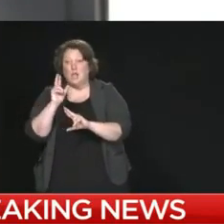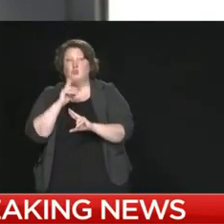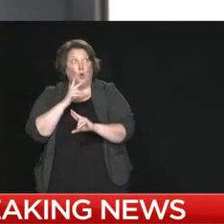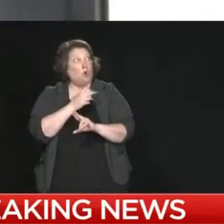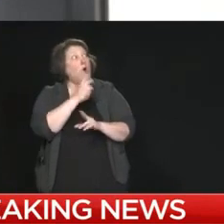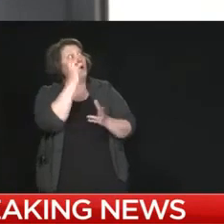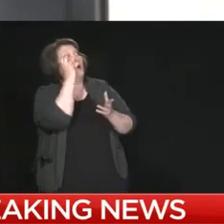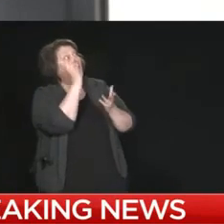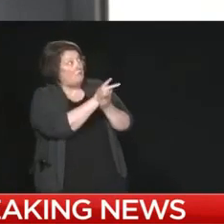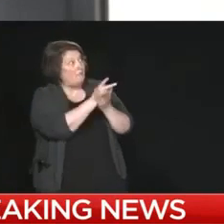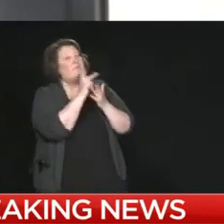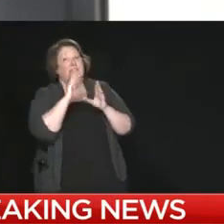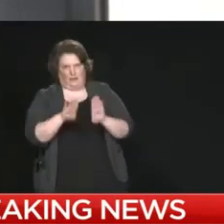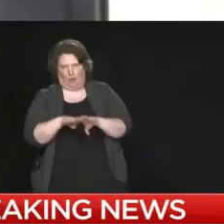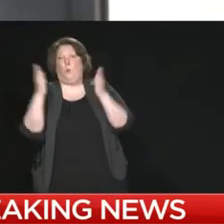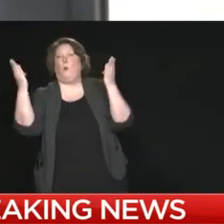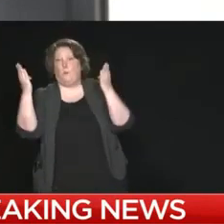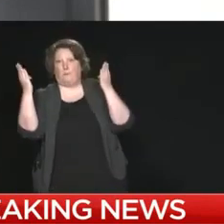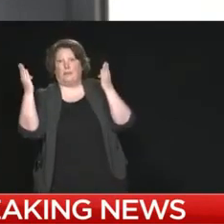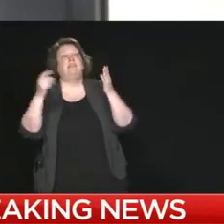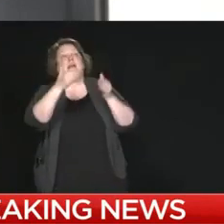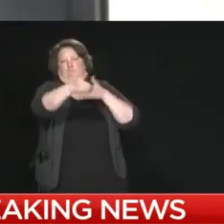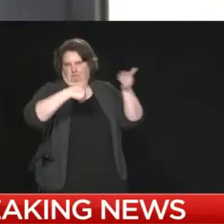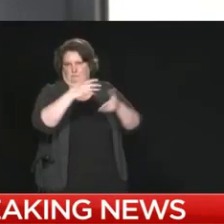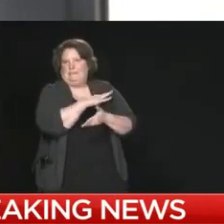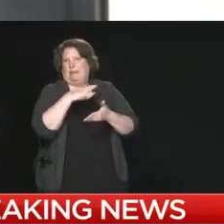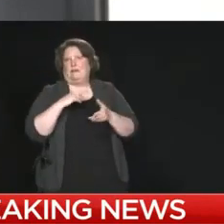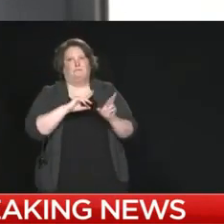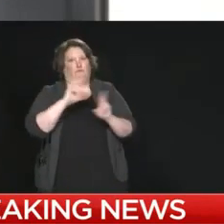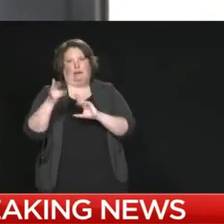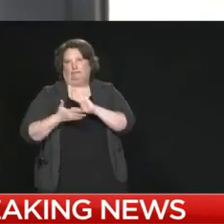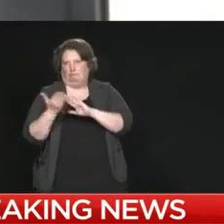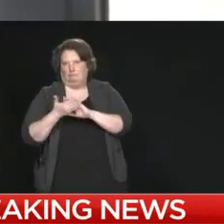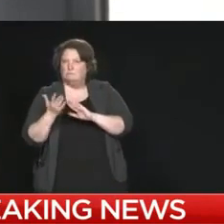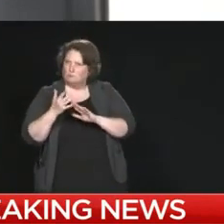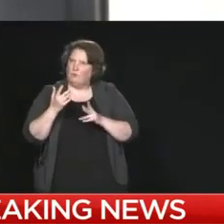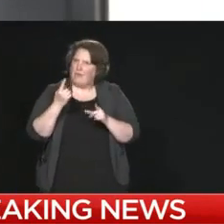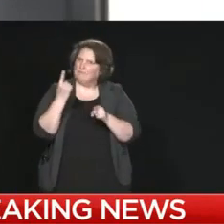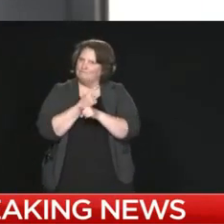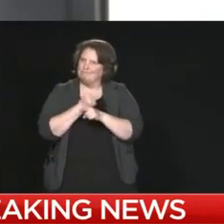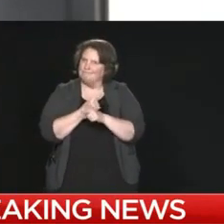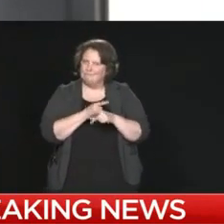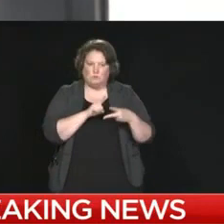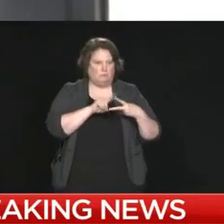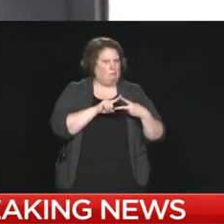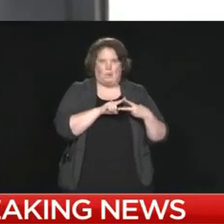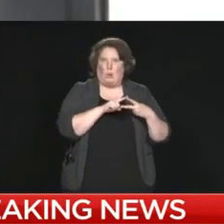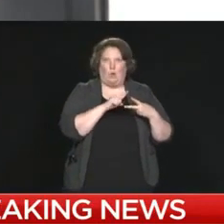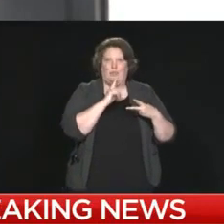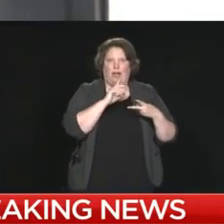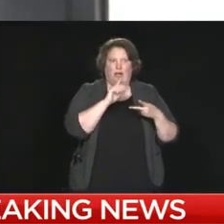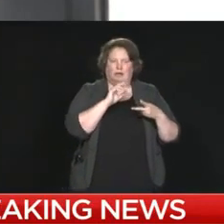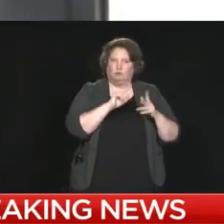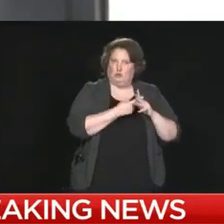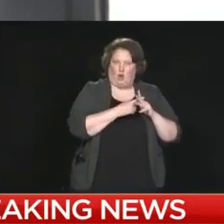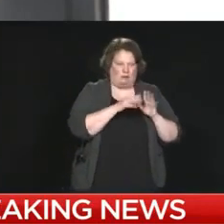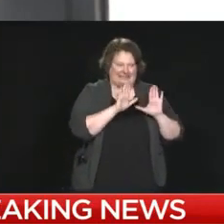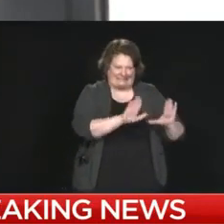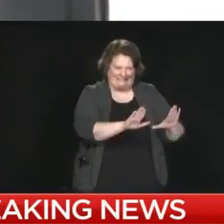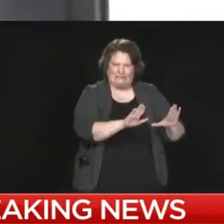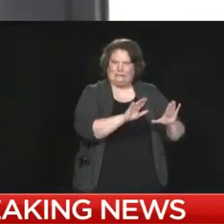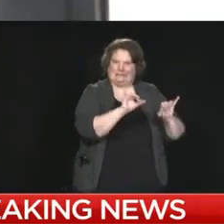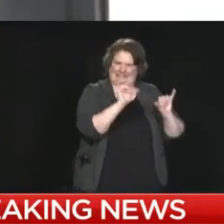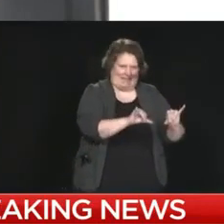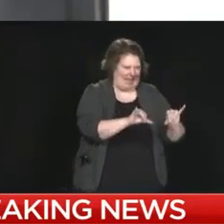reopening. This is a natural progression of things from that moment of we need people to stay home and not collect paychecks